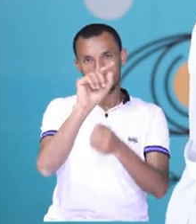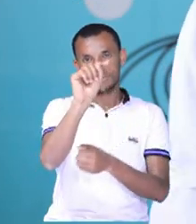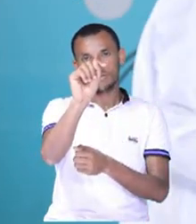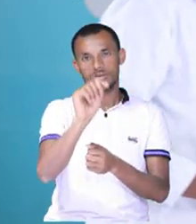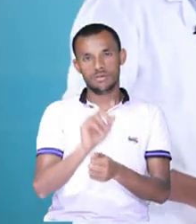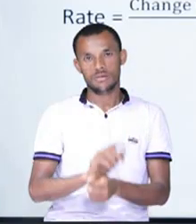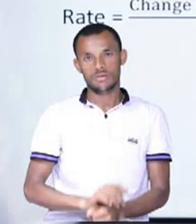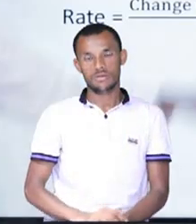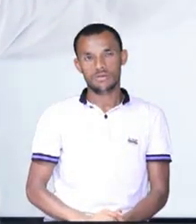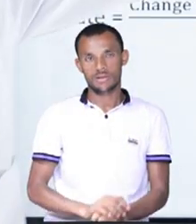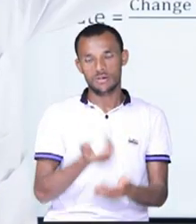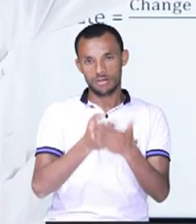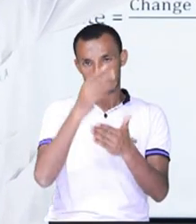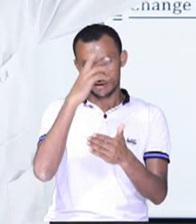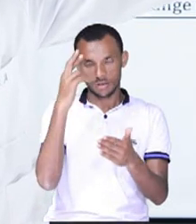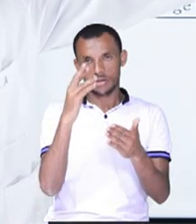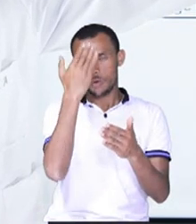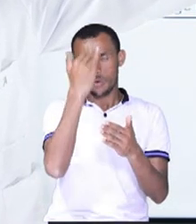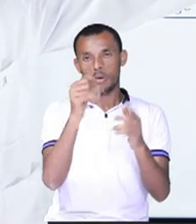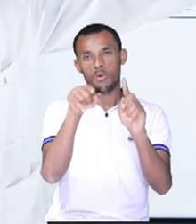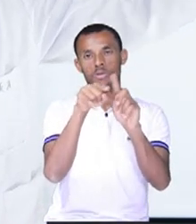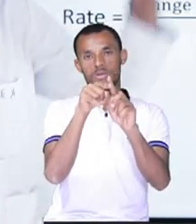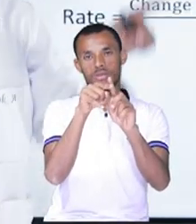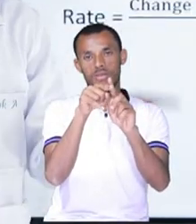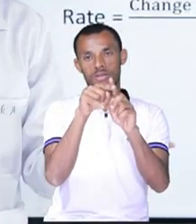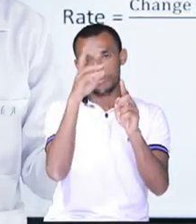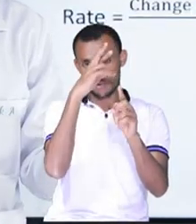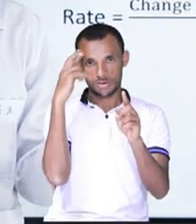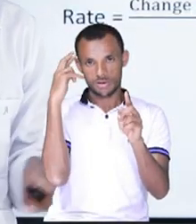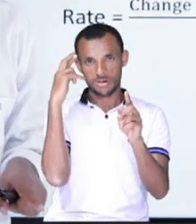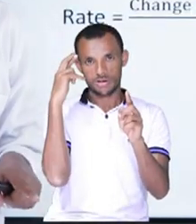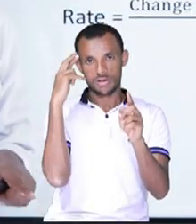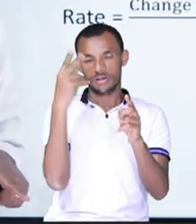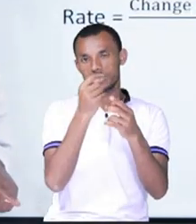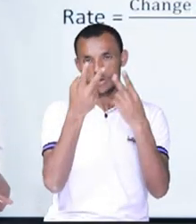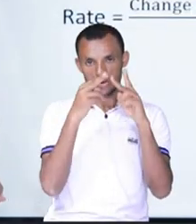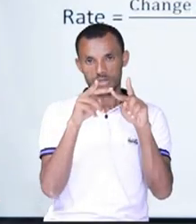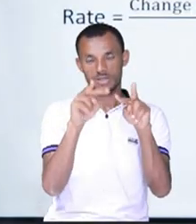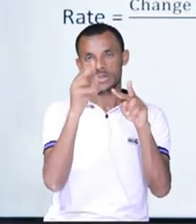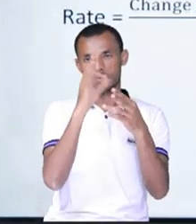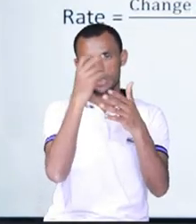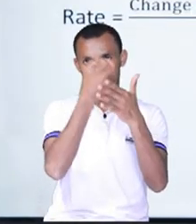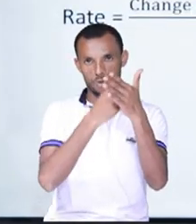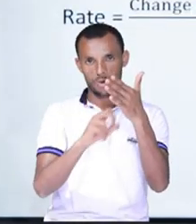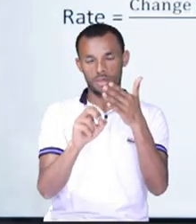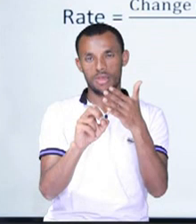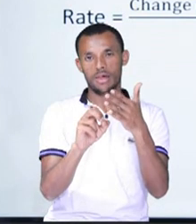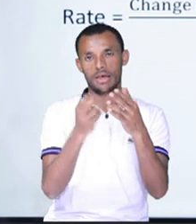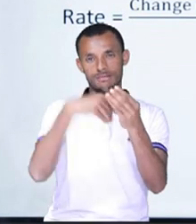T. In this case, why positive? Because the concentration of the